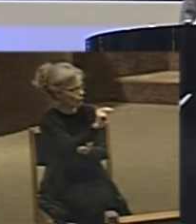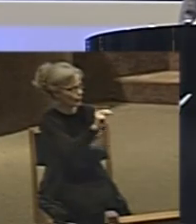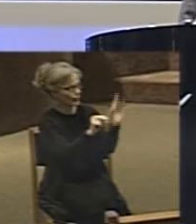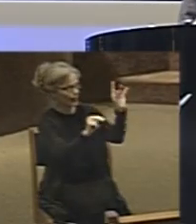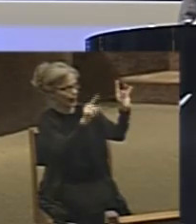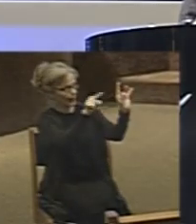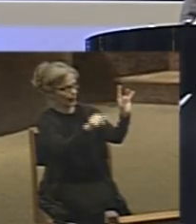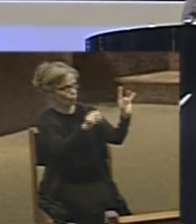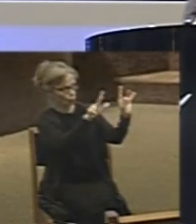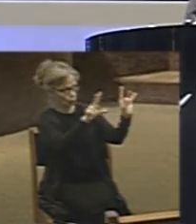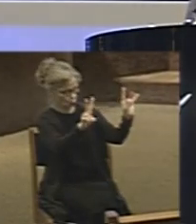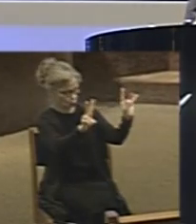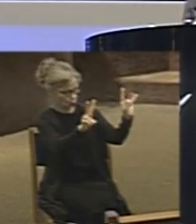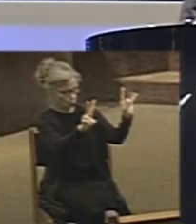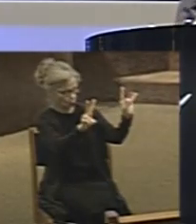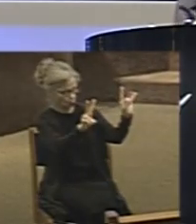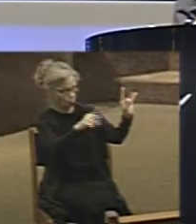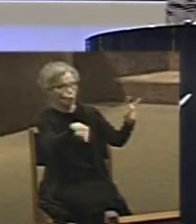tells us,